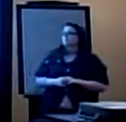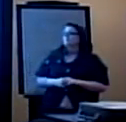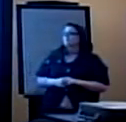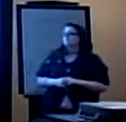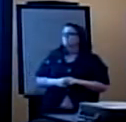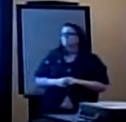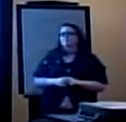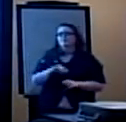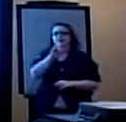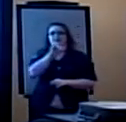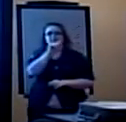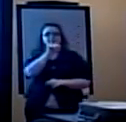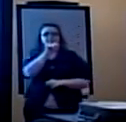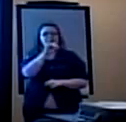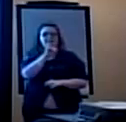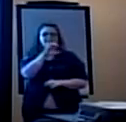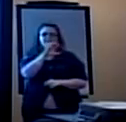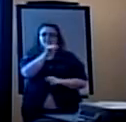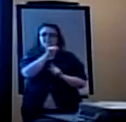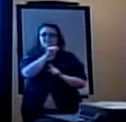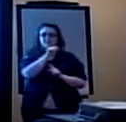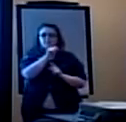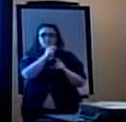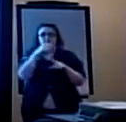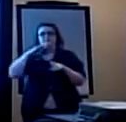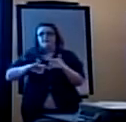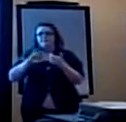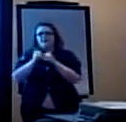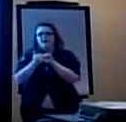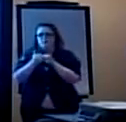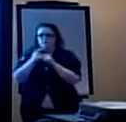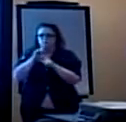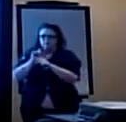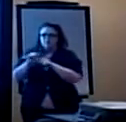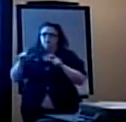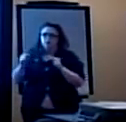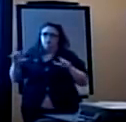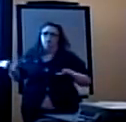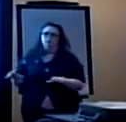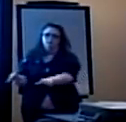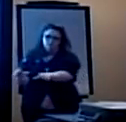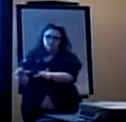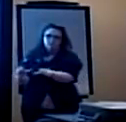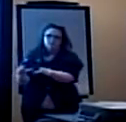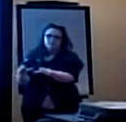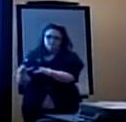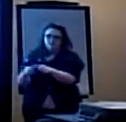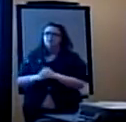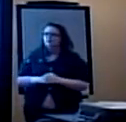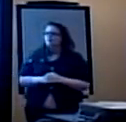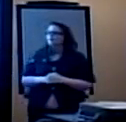use of ICTs, getting people involved in creating. I've sat in on design sessions where we've sat down